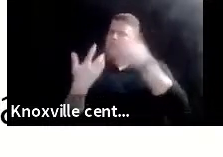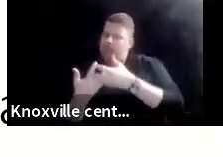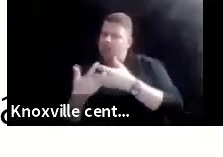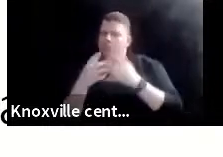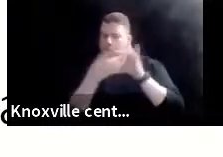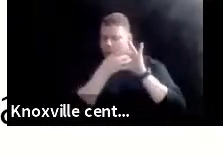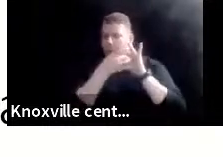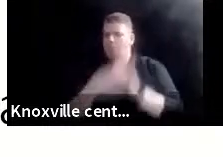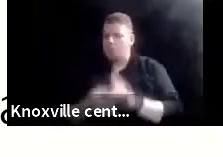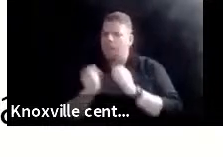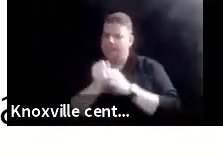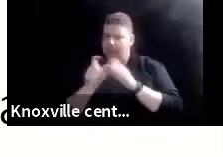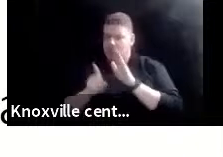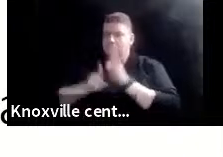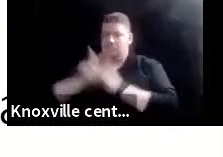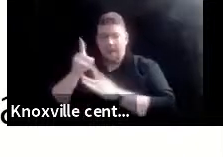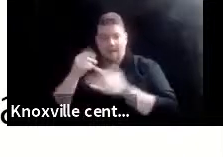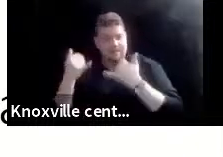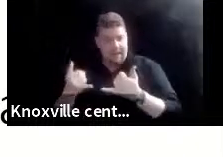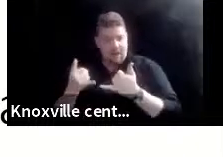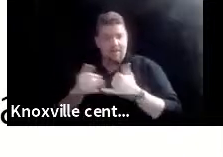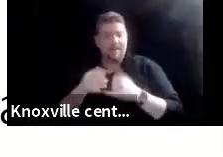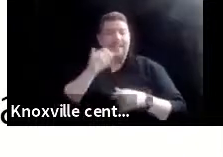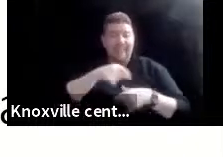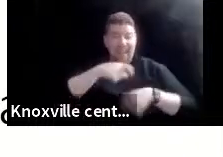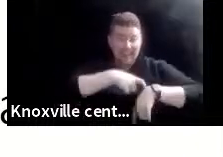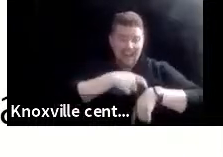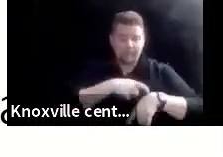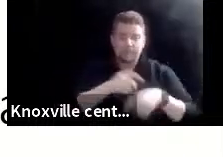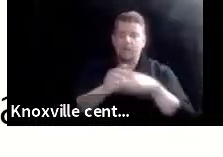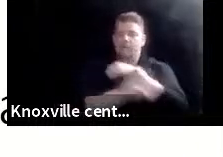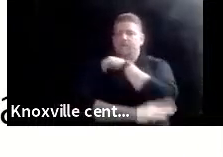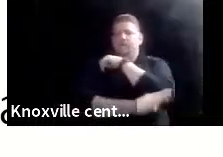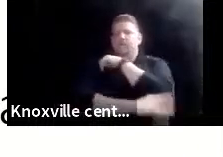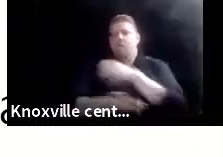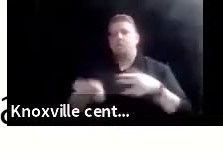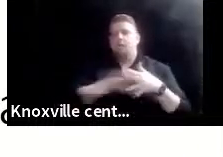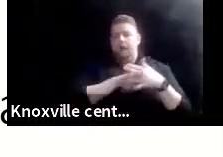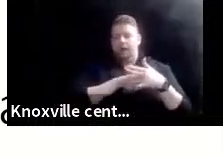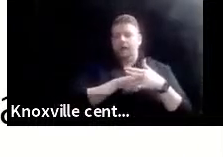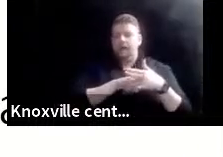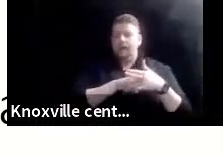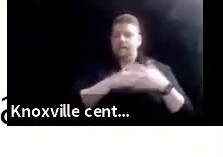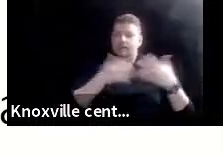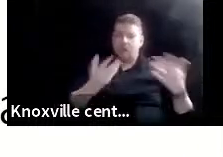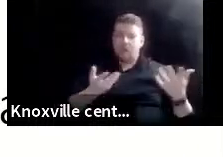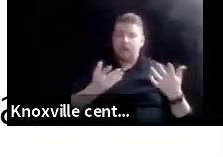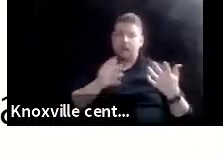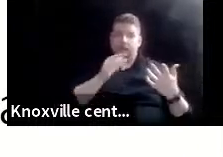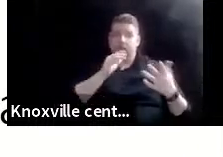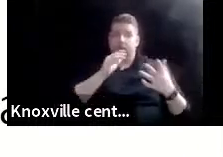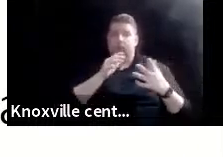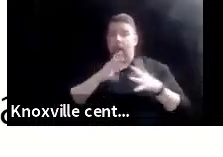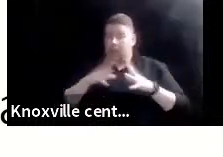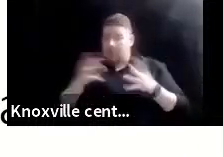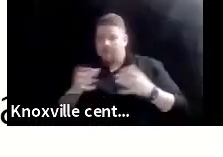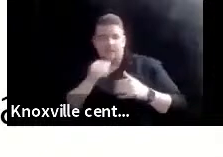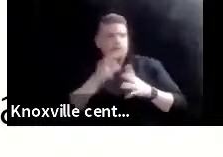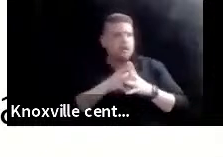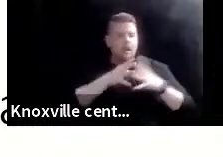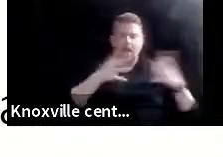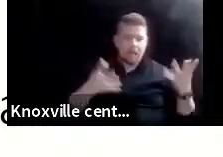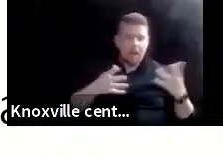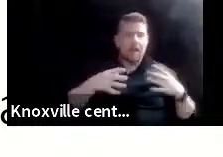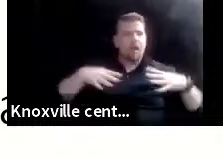with the spike we're currently in. That was fall break. So it looks like not a lot, but some parents took off